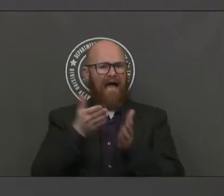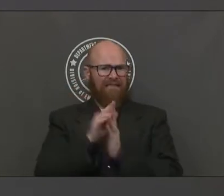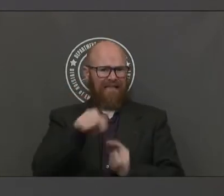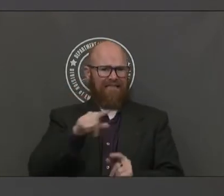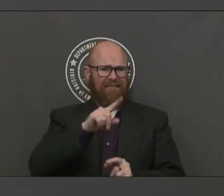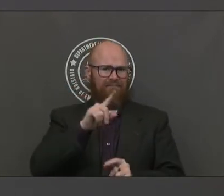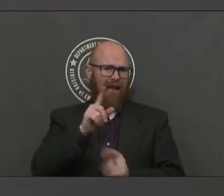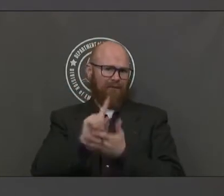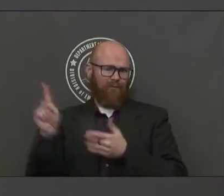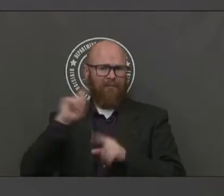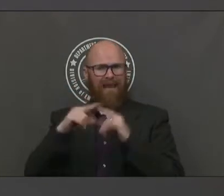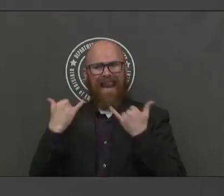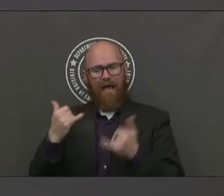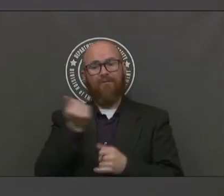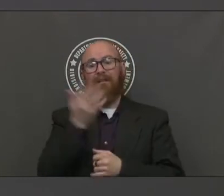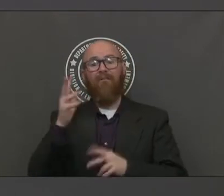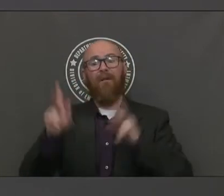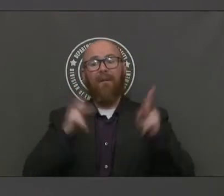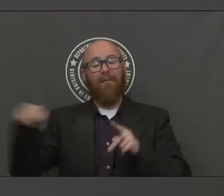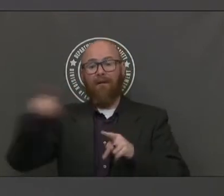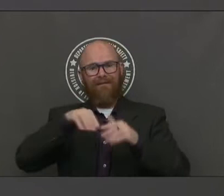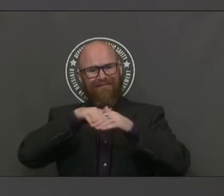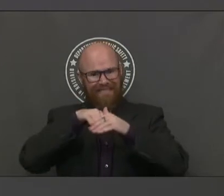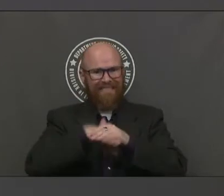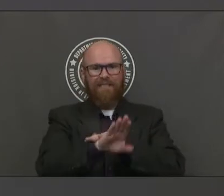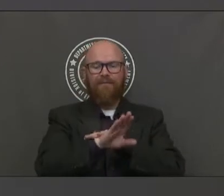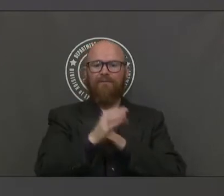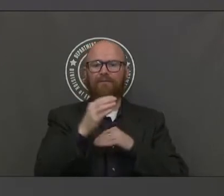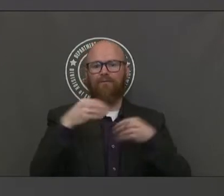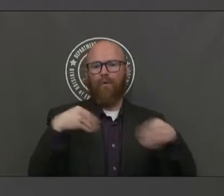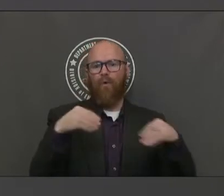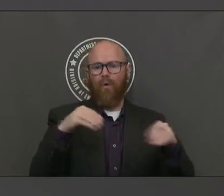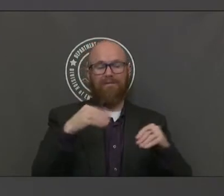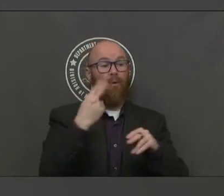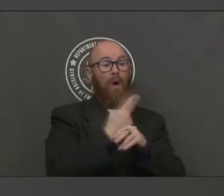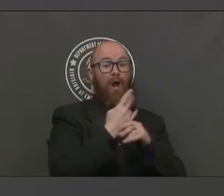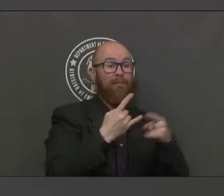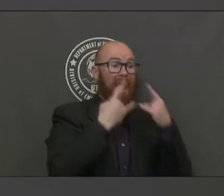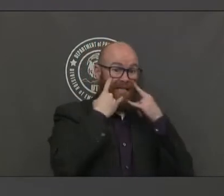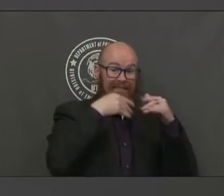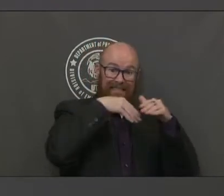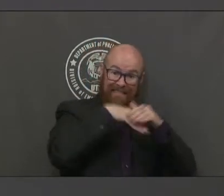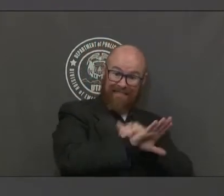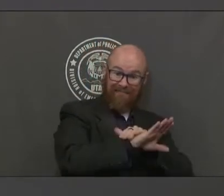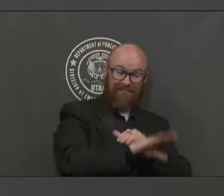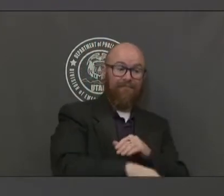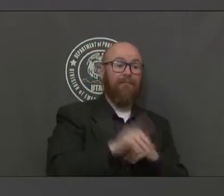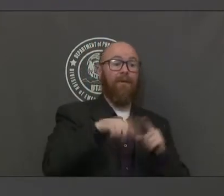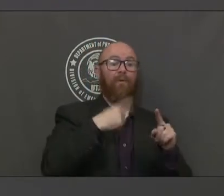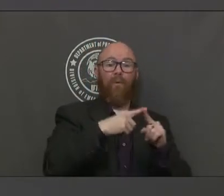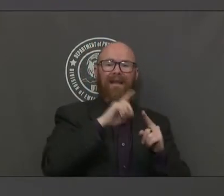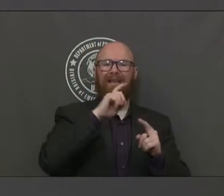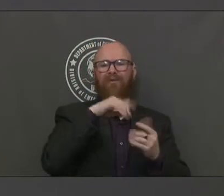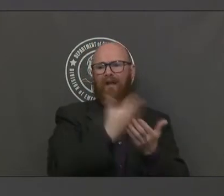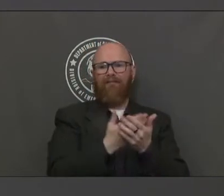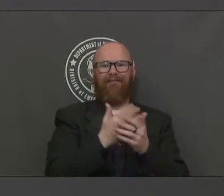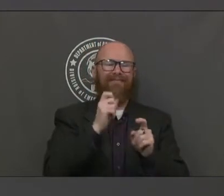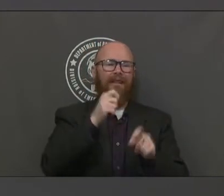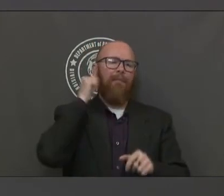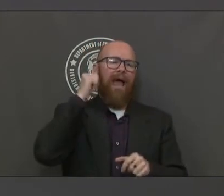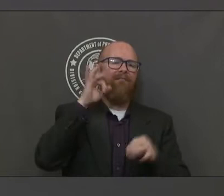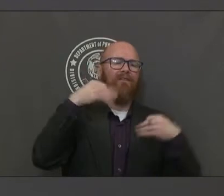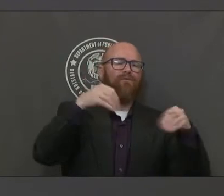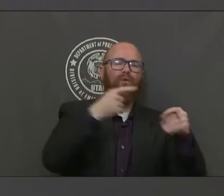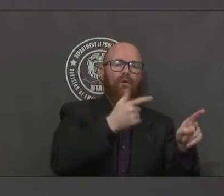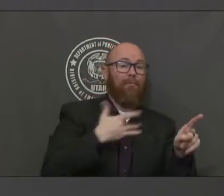some reports now that people are walking into the stores and they'll wear their masks going in, and then the moment that they get to the back of the store, they take them